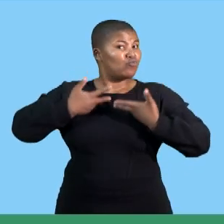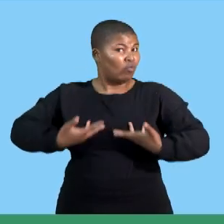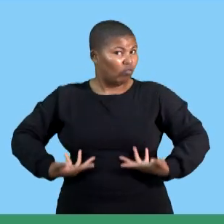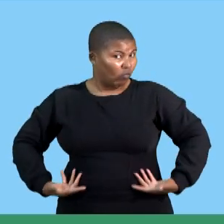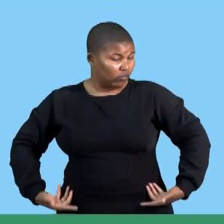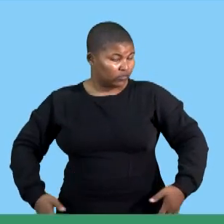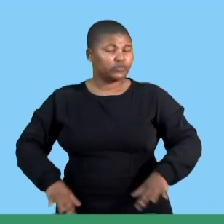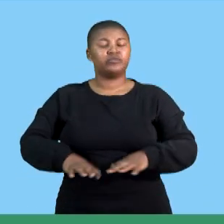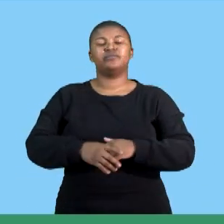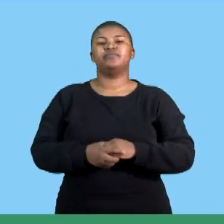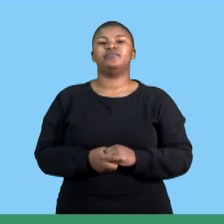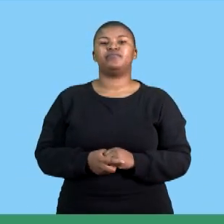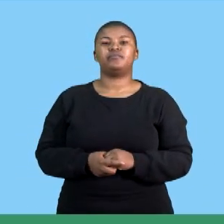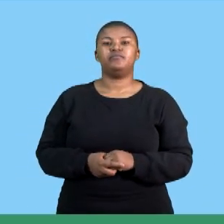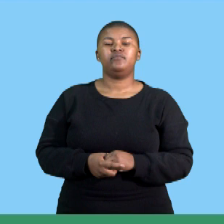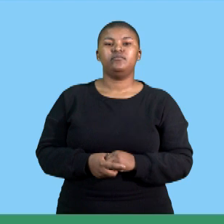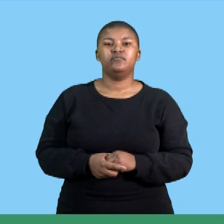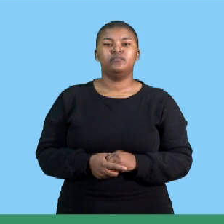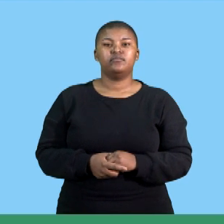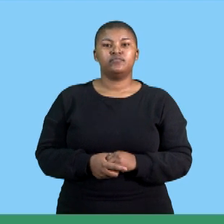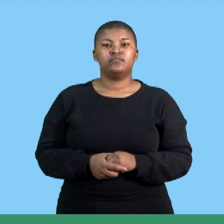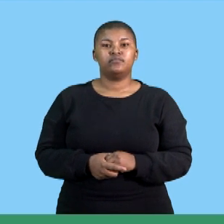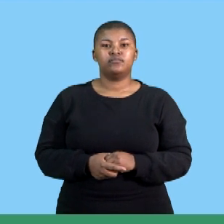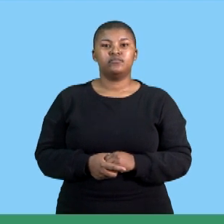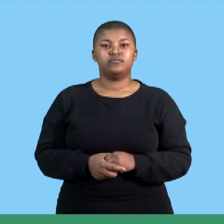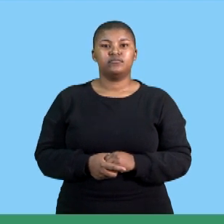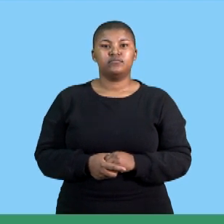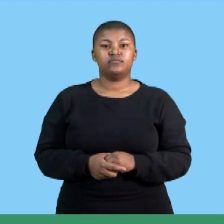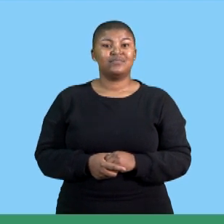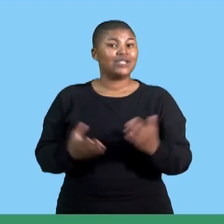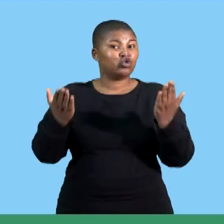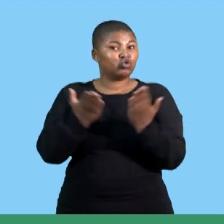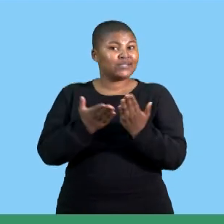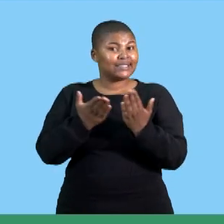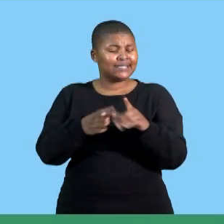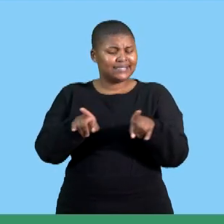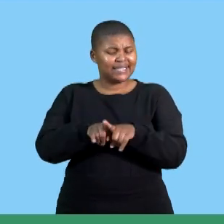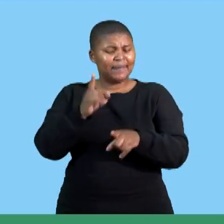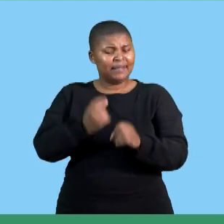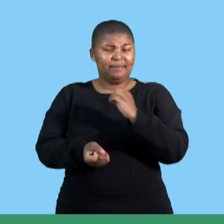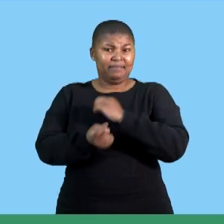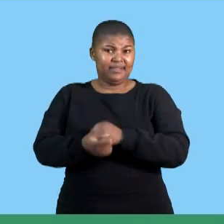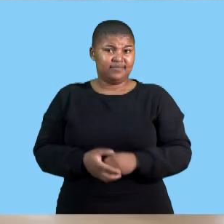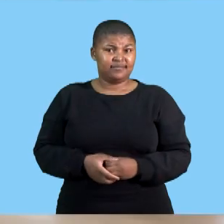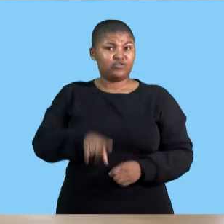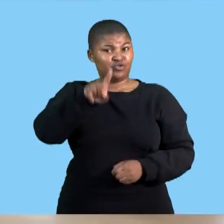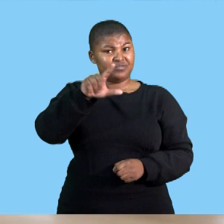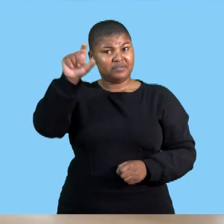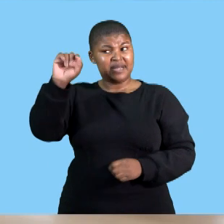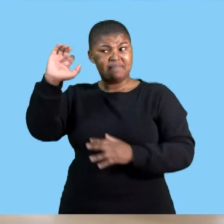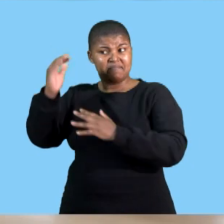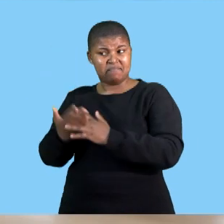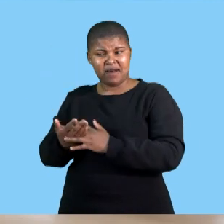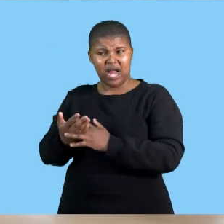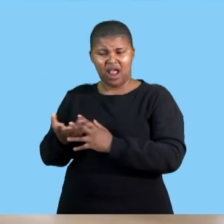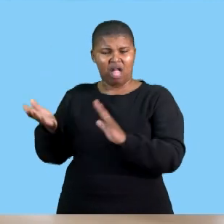recharge. So you might notice when you are at school, When you go for a break, as you come back